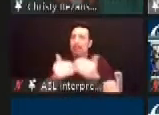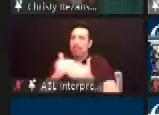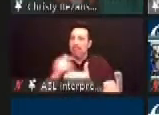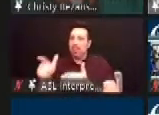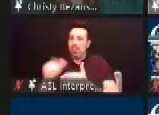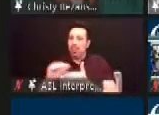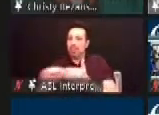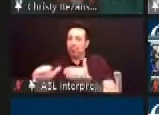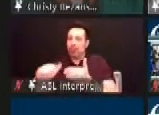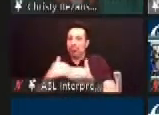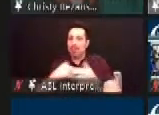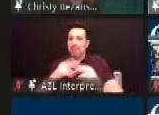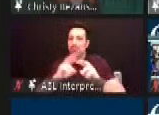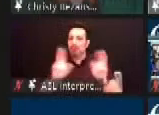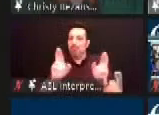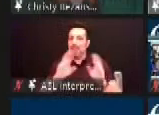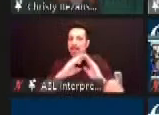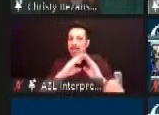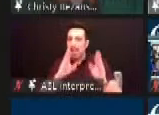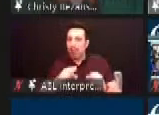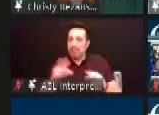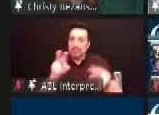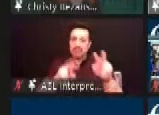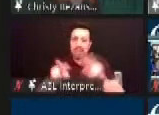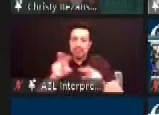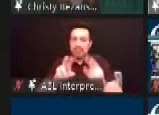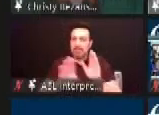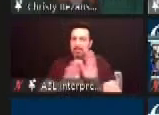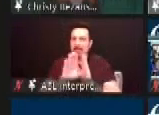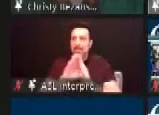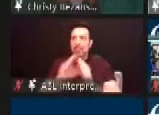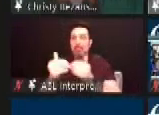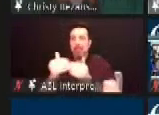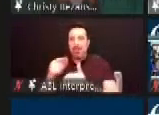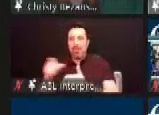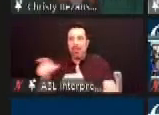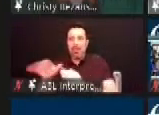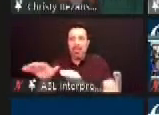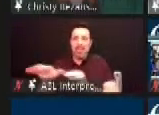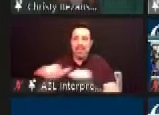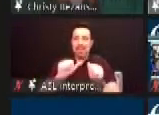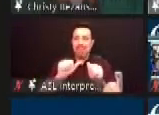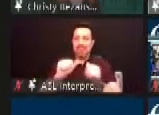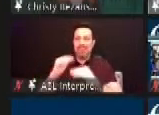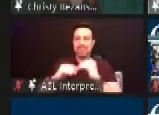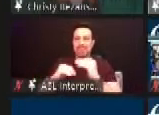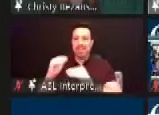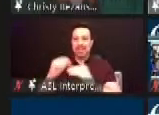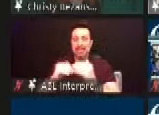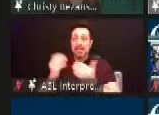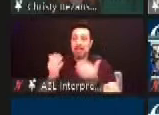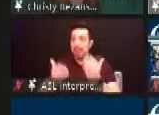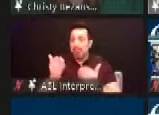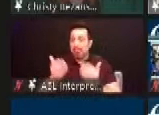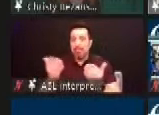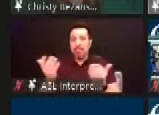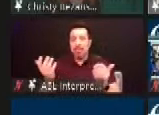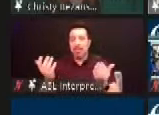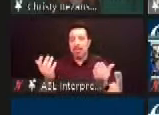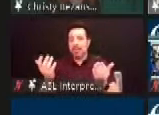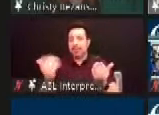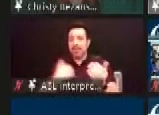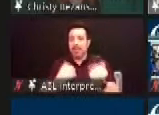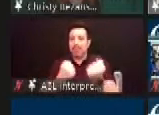able to, have that housing assessment developed before that person leaves the facility, maybe having that